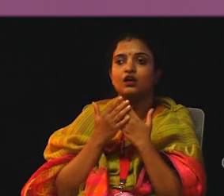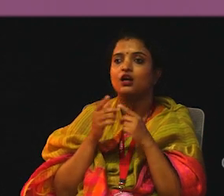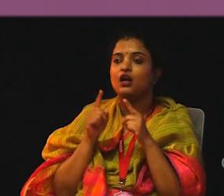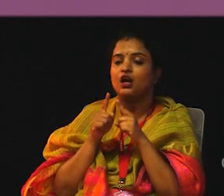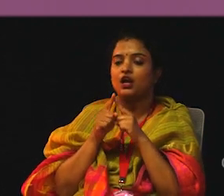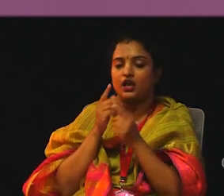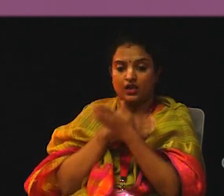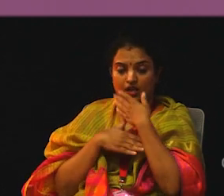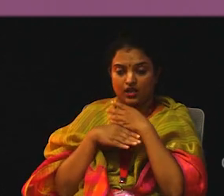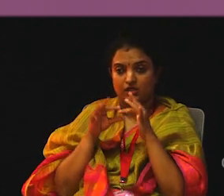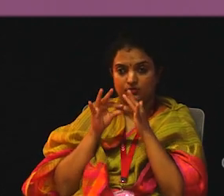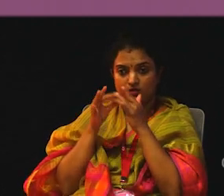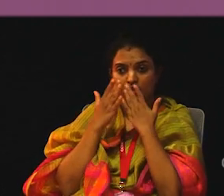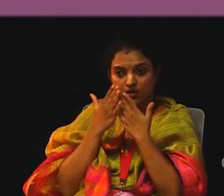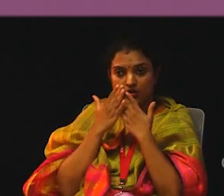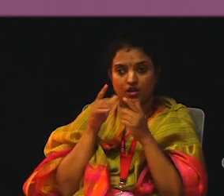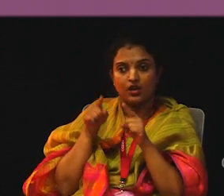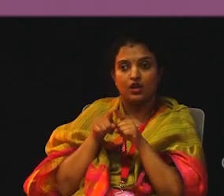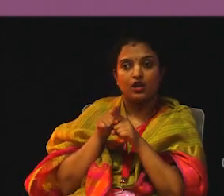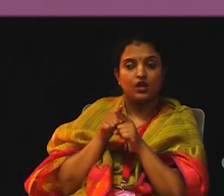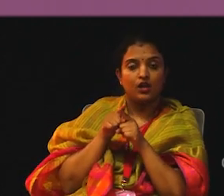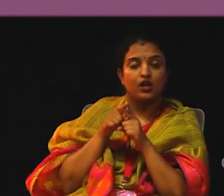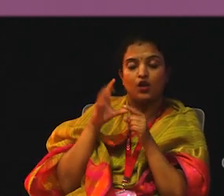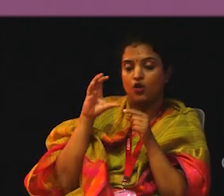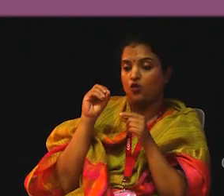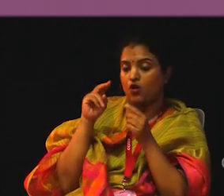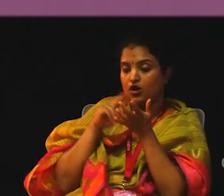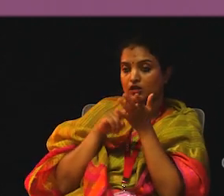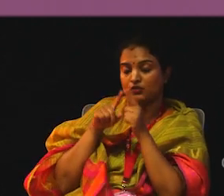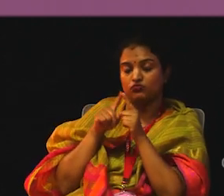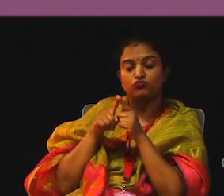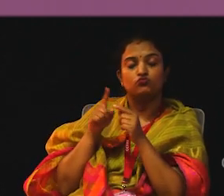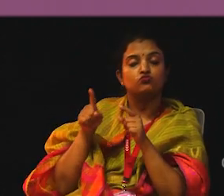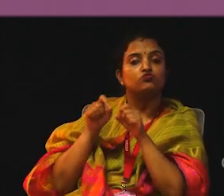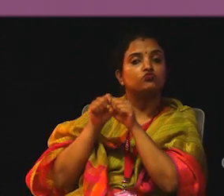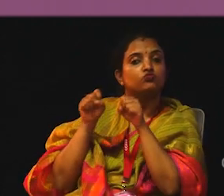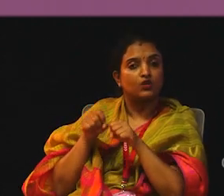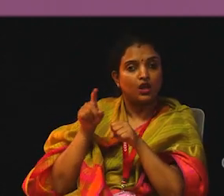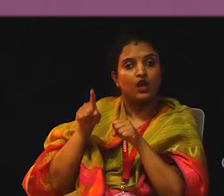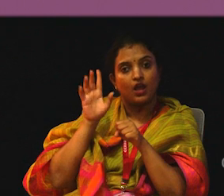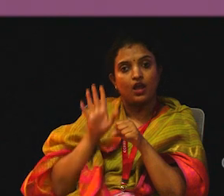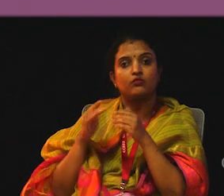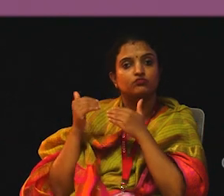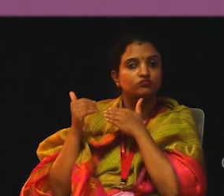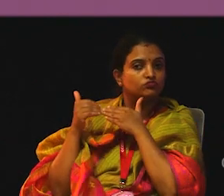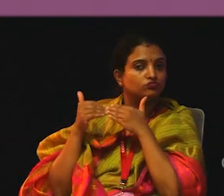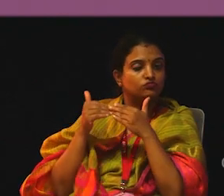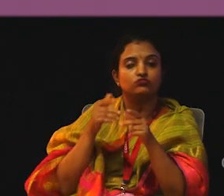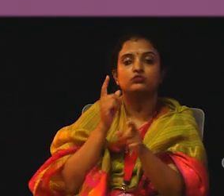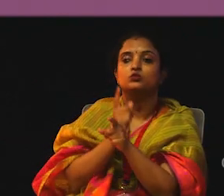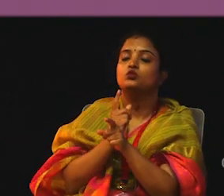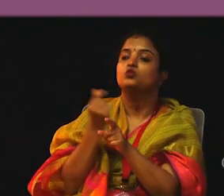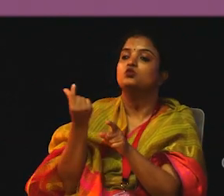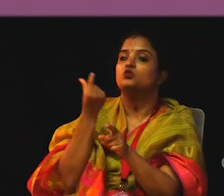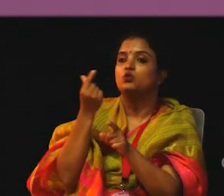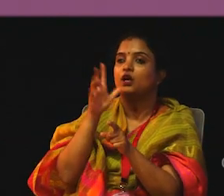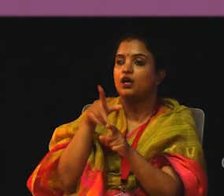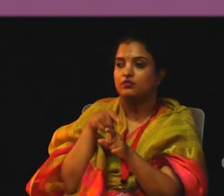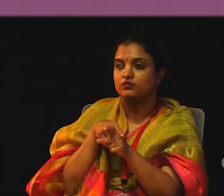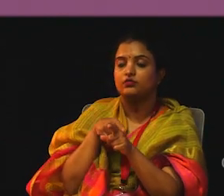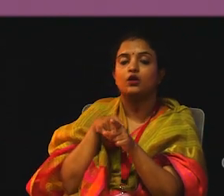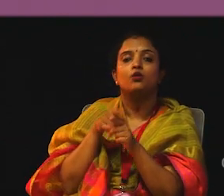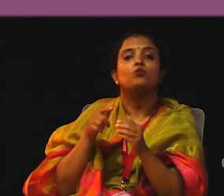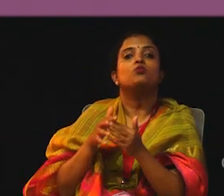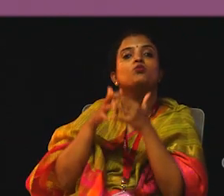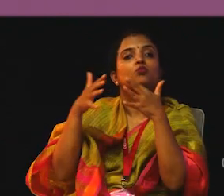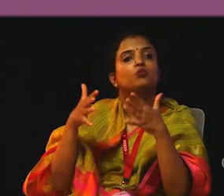that cognitive function is a function of the instructional procedures used by the teachers as much